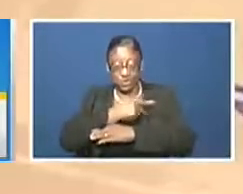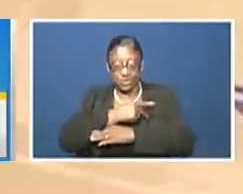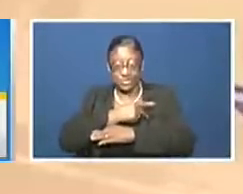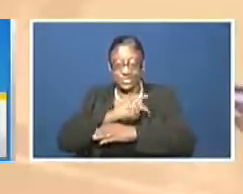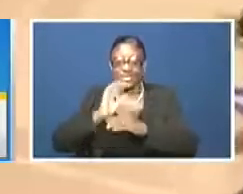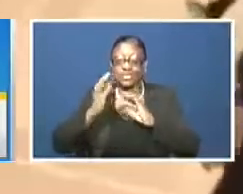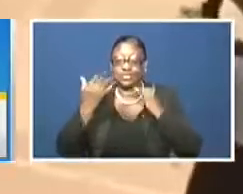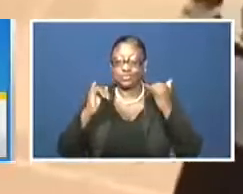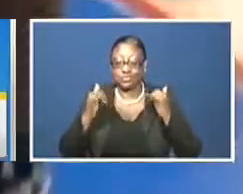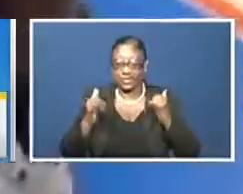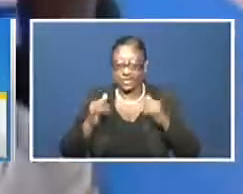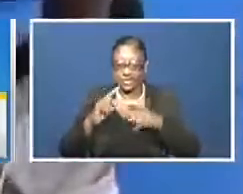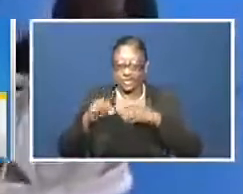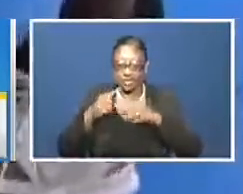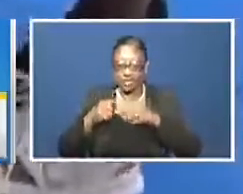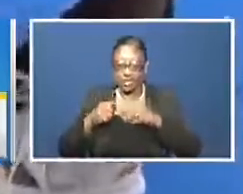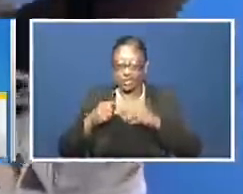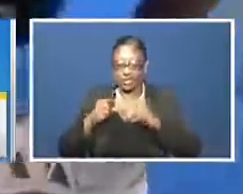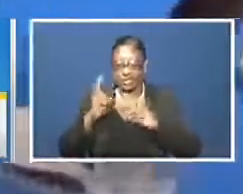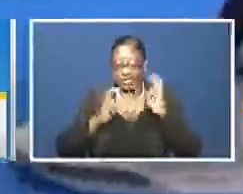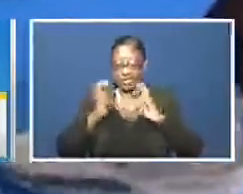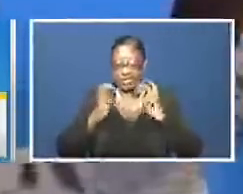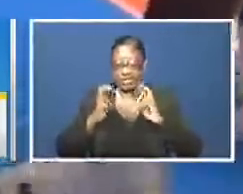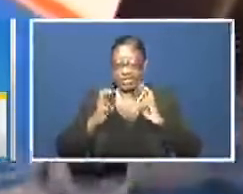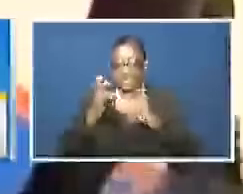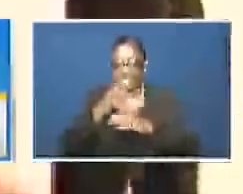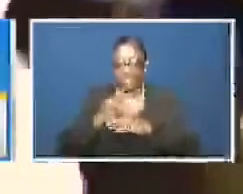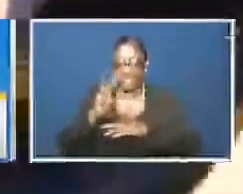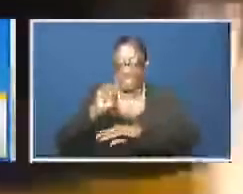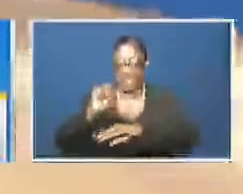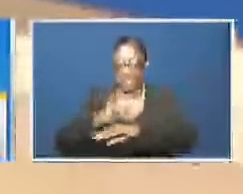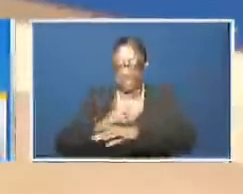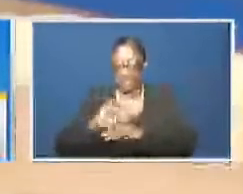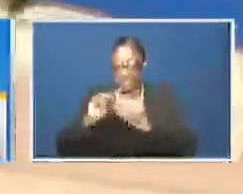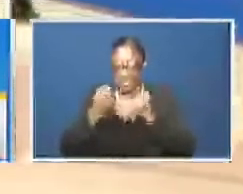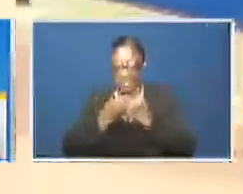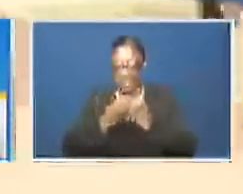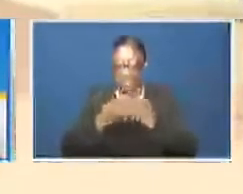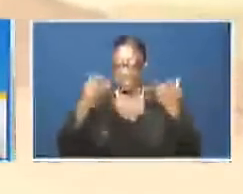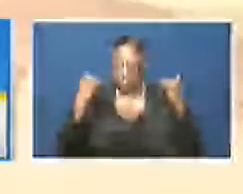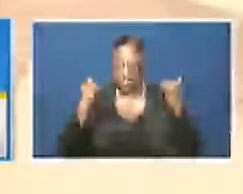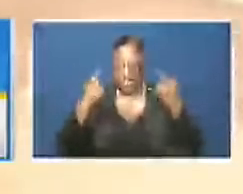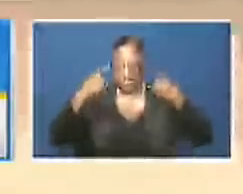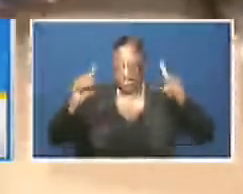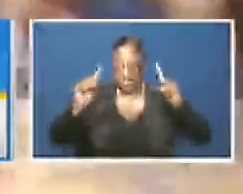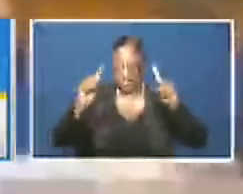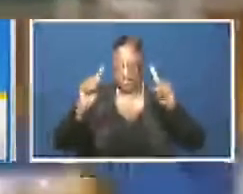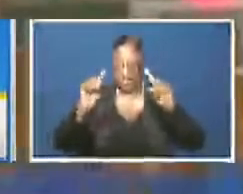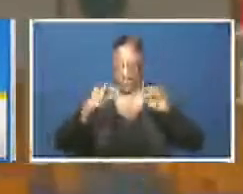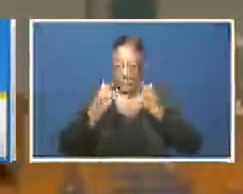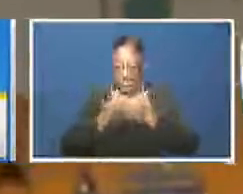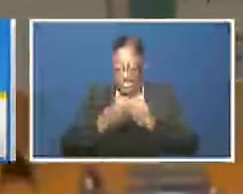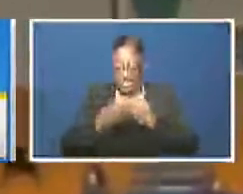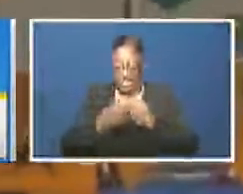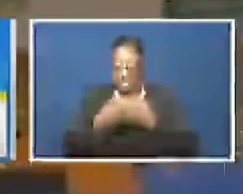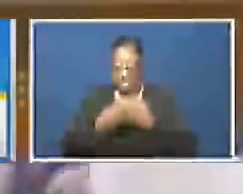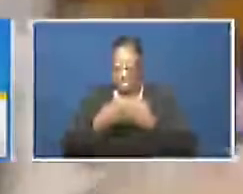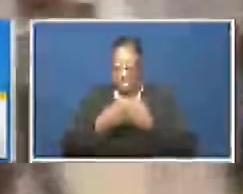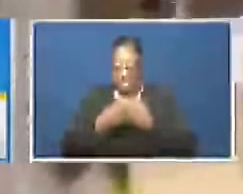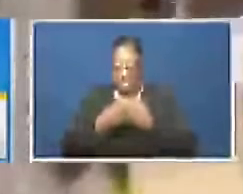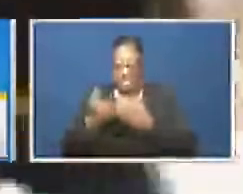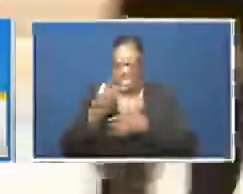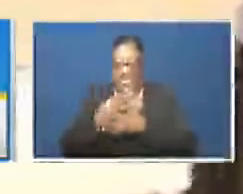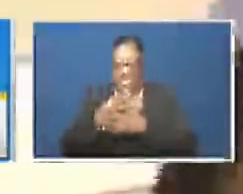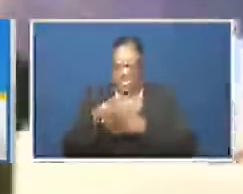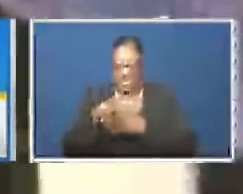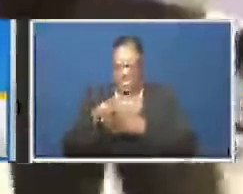game day after much anticipation. The Bahamas men's national basketball team currently playing the final game of this window of the FIBA World Cup